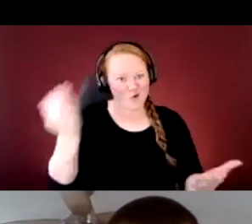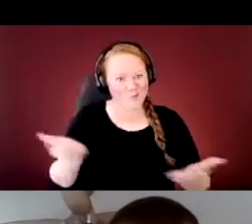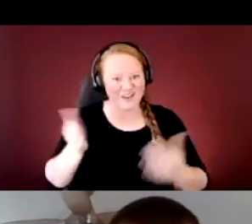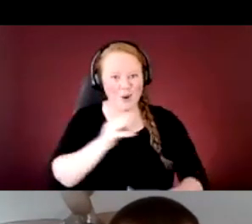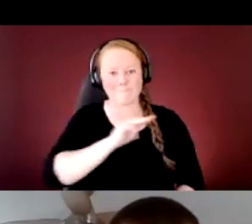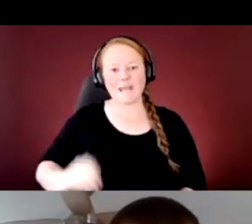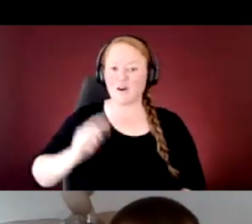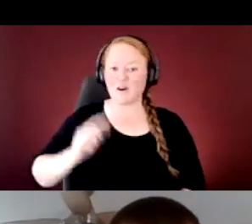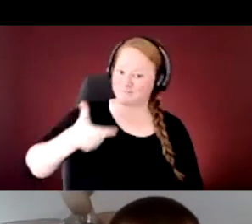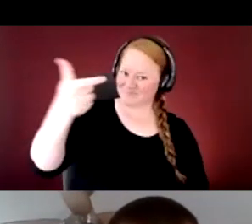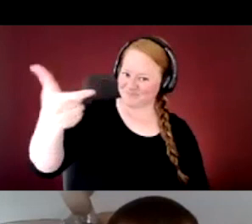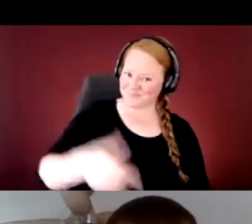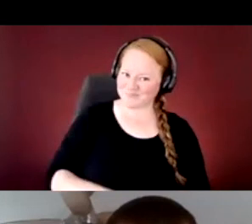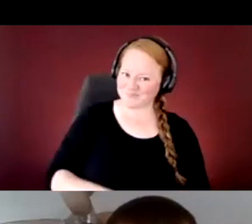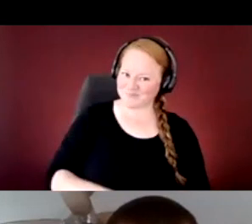over to you.